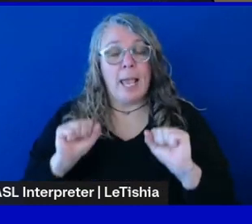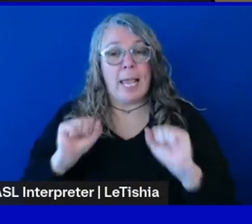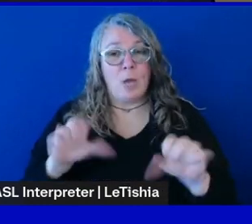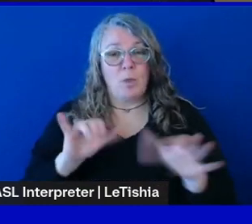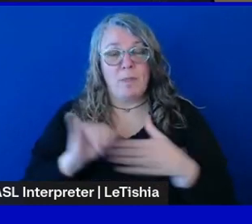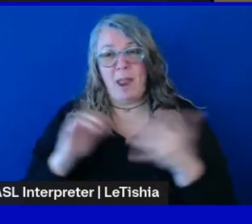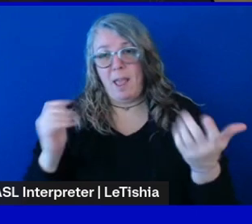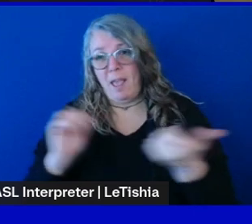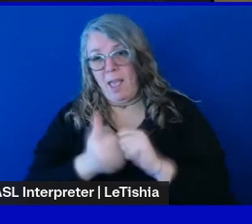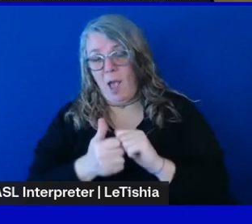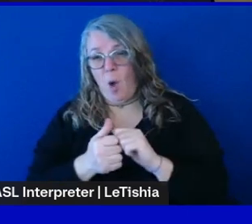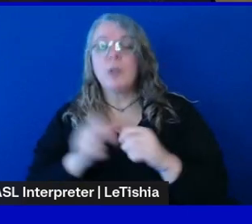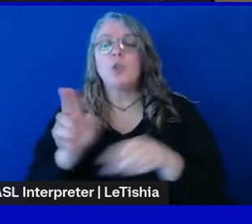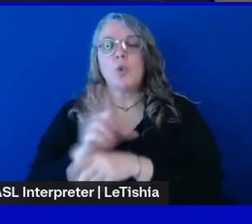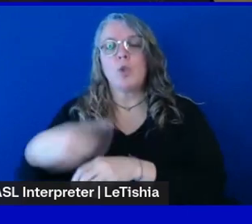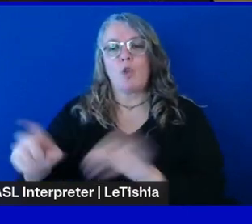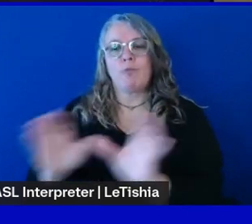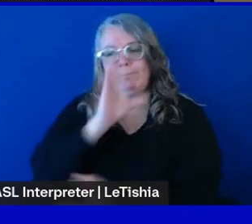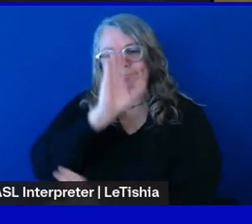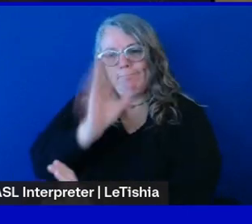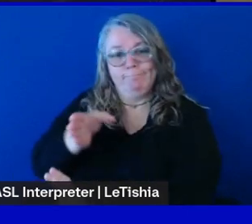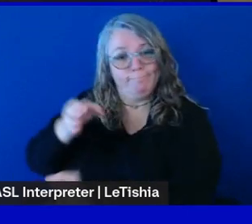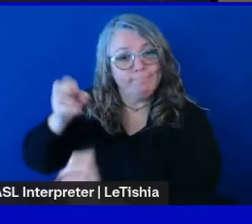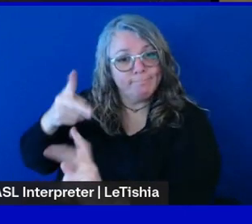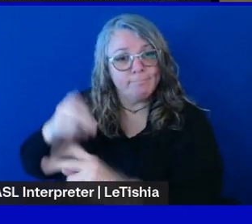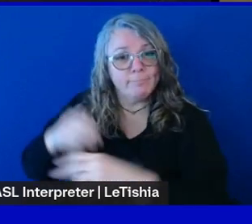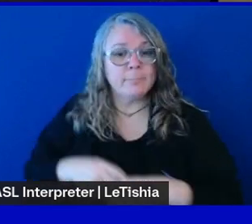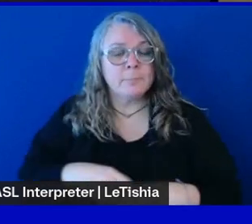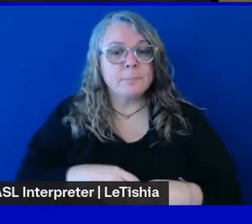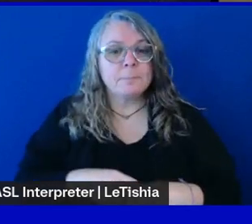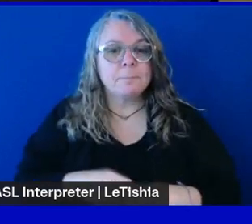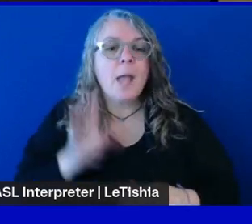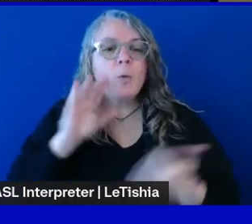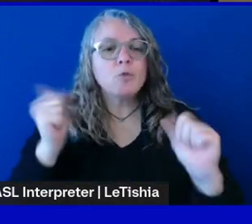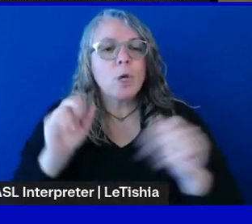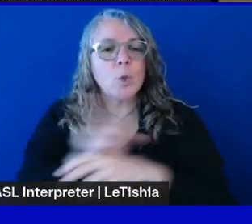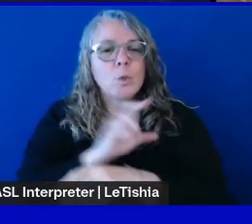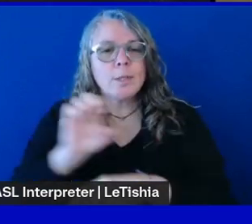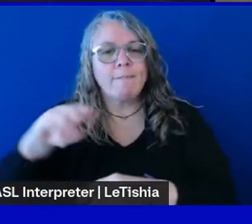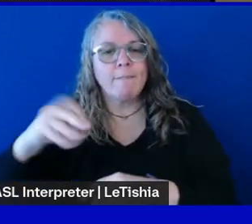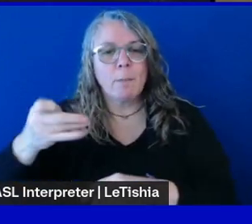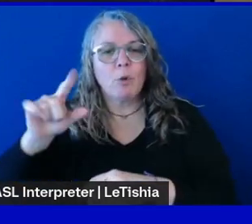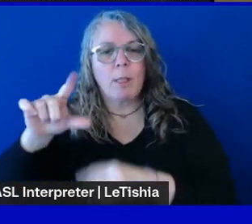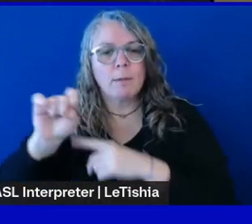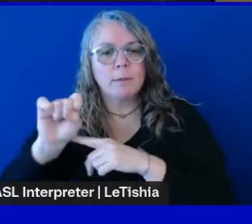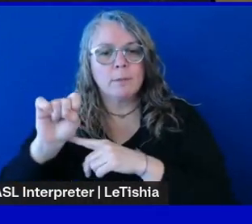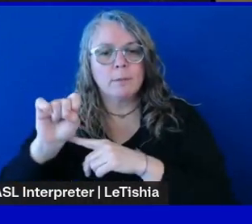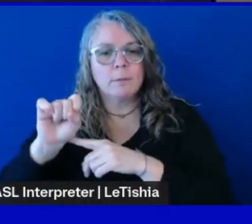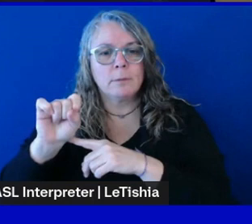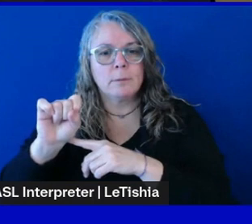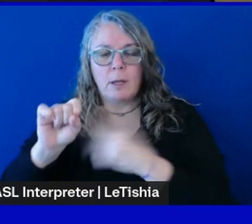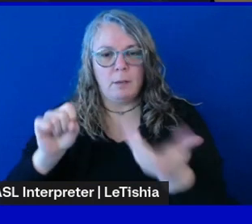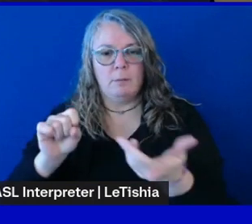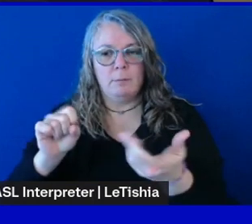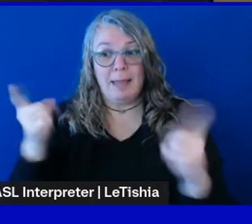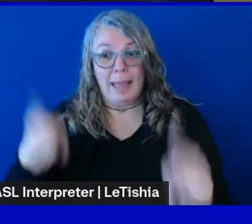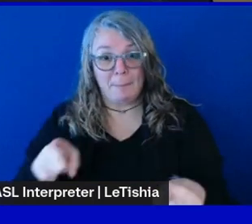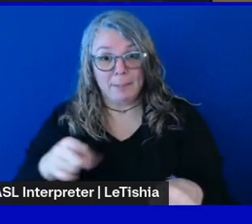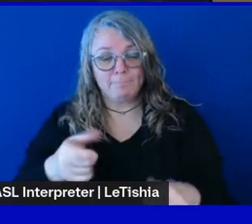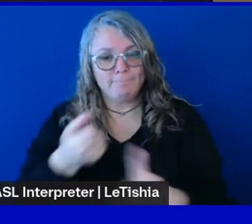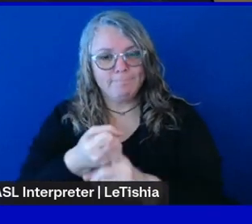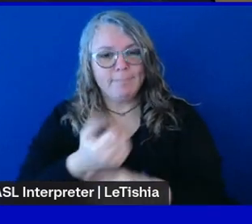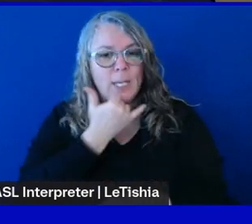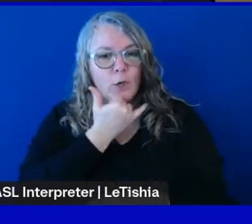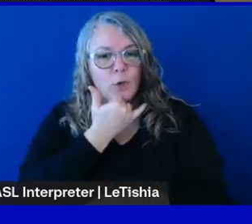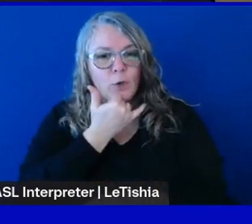credentials directly, right? So I'm just going to try to use the ephemerals, and we end up in an error just because, like I mentioned